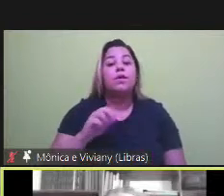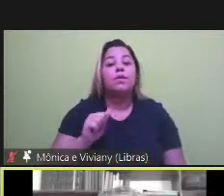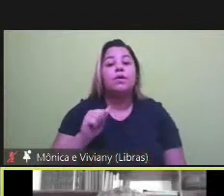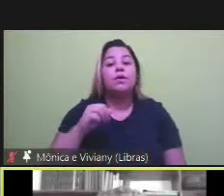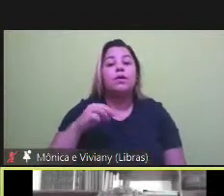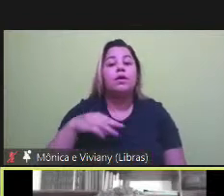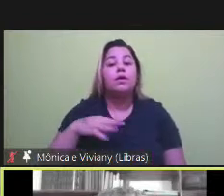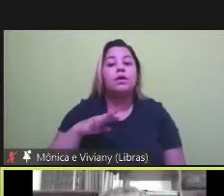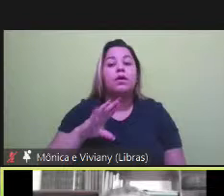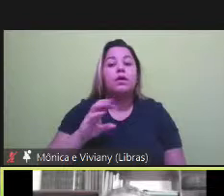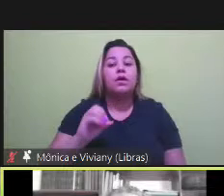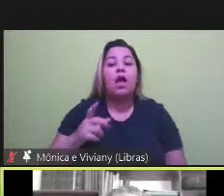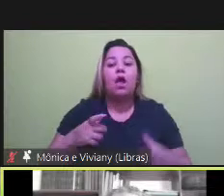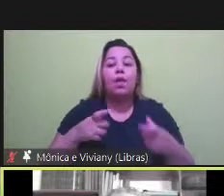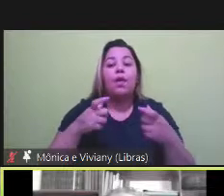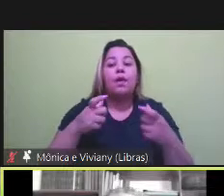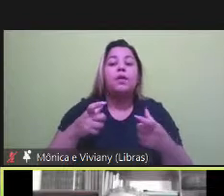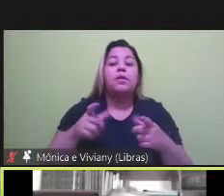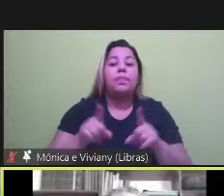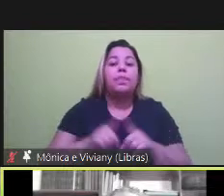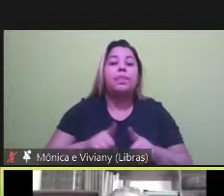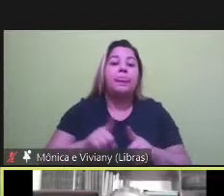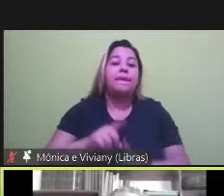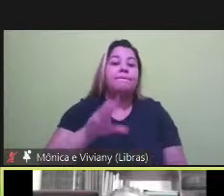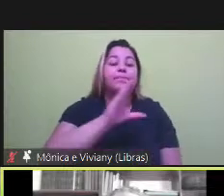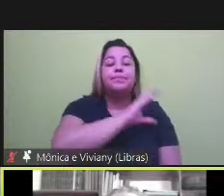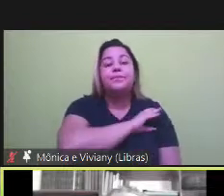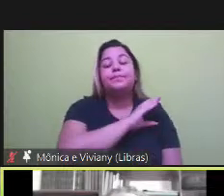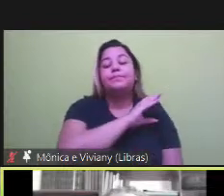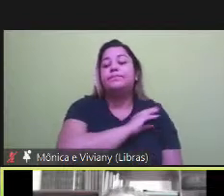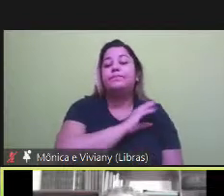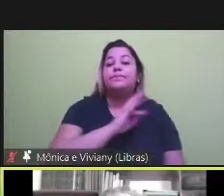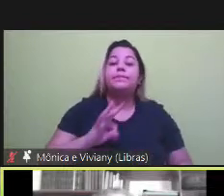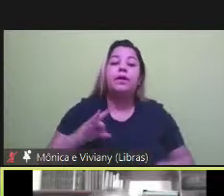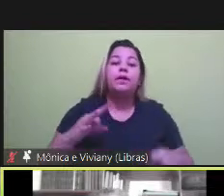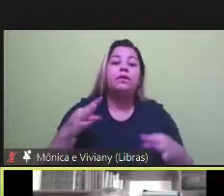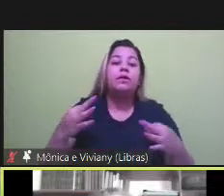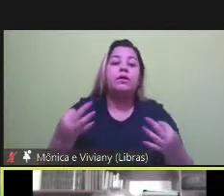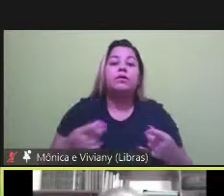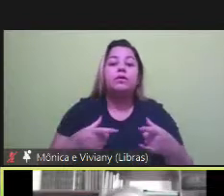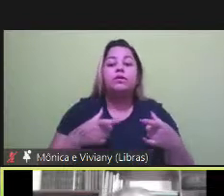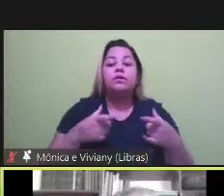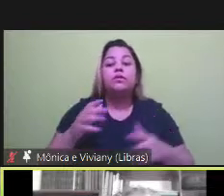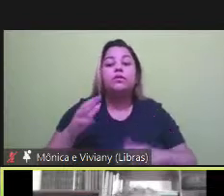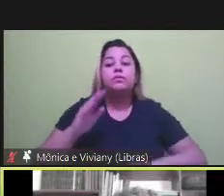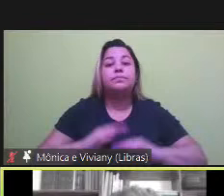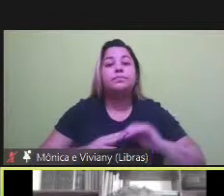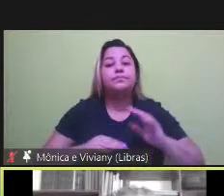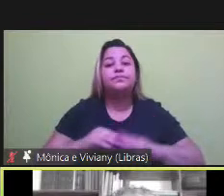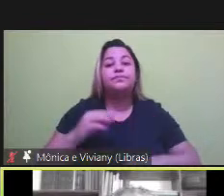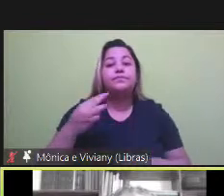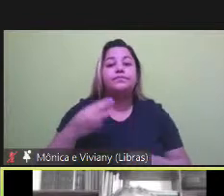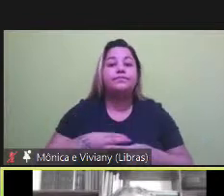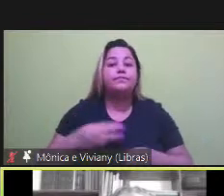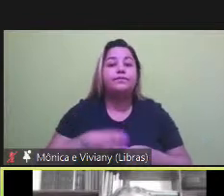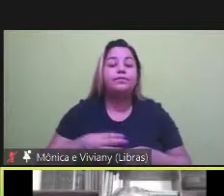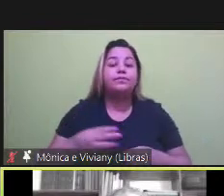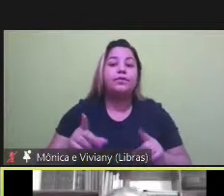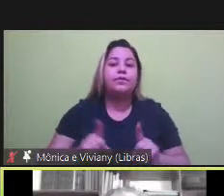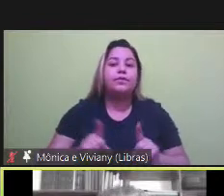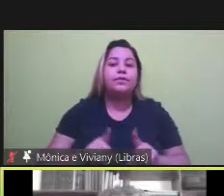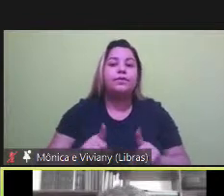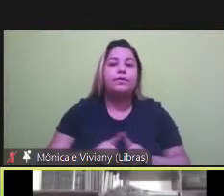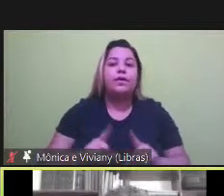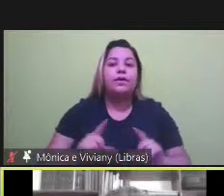another program in local aspects that is in coordination with many other areas, where we design a